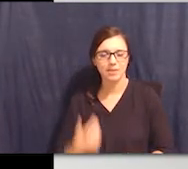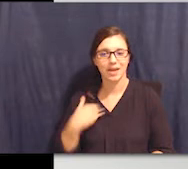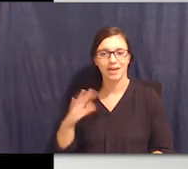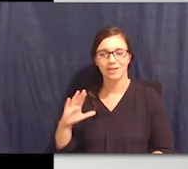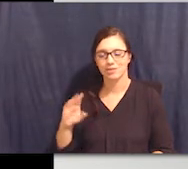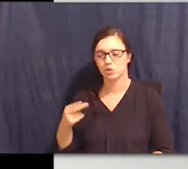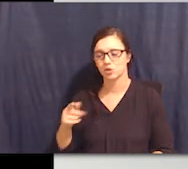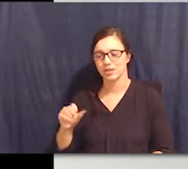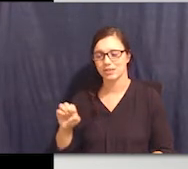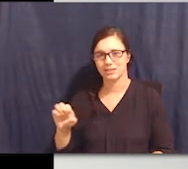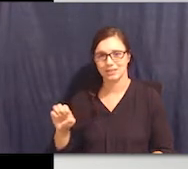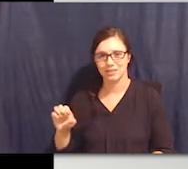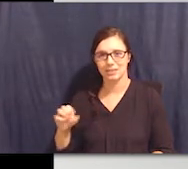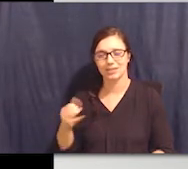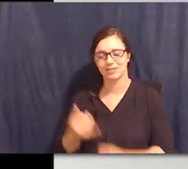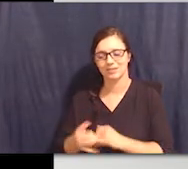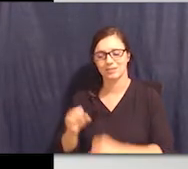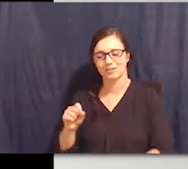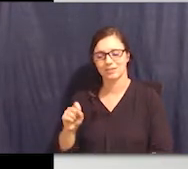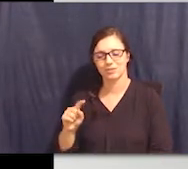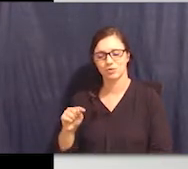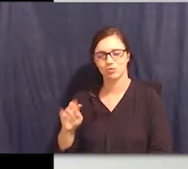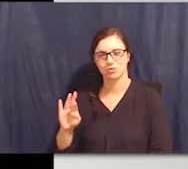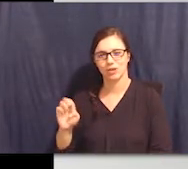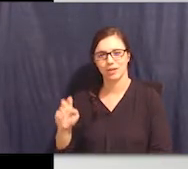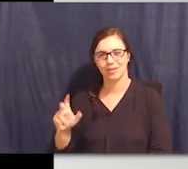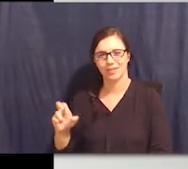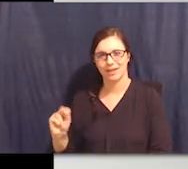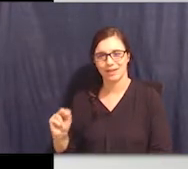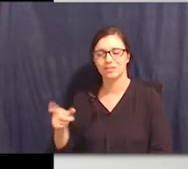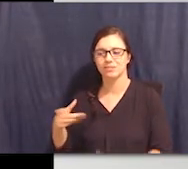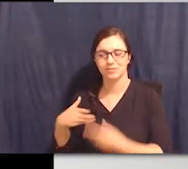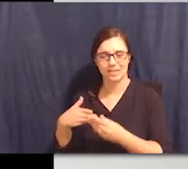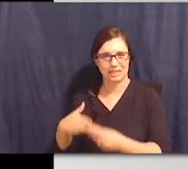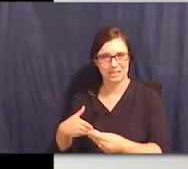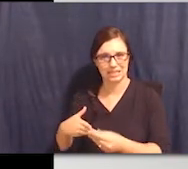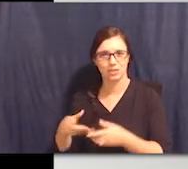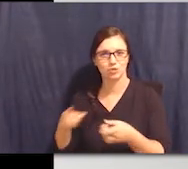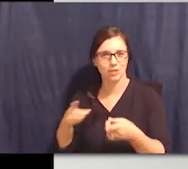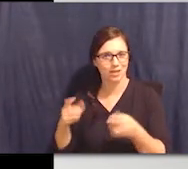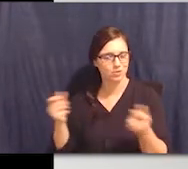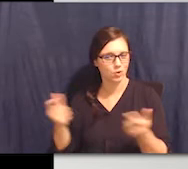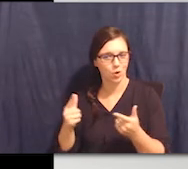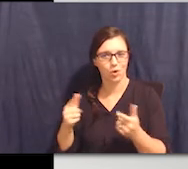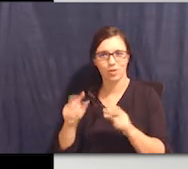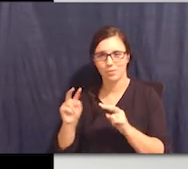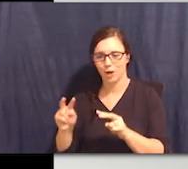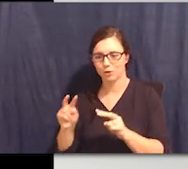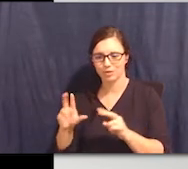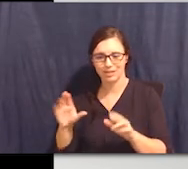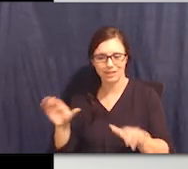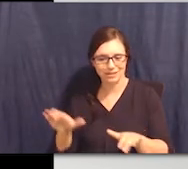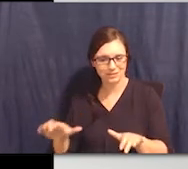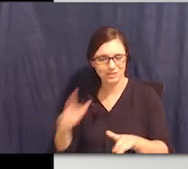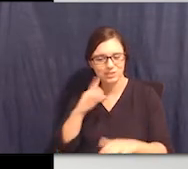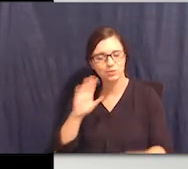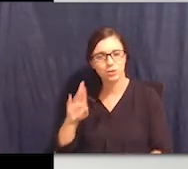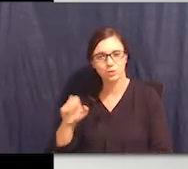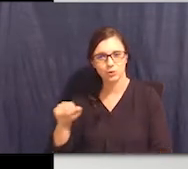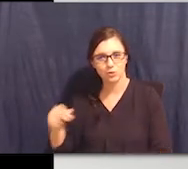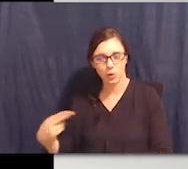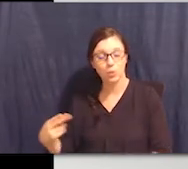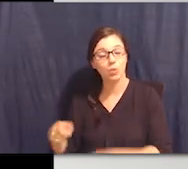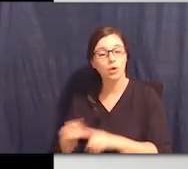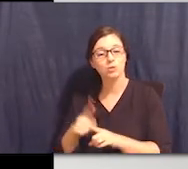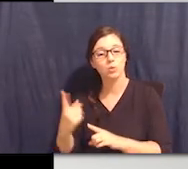Ms. Chelsea Strickland. She is our lead. She directs all of the monitoring activities for the Bureau. She